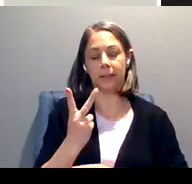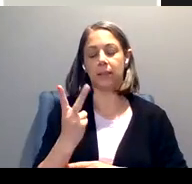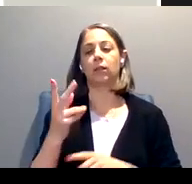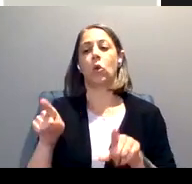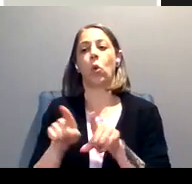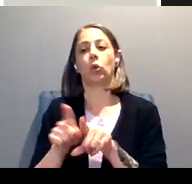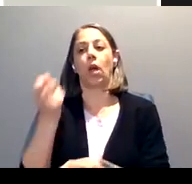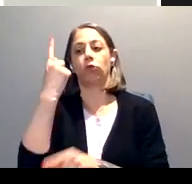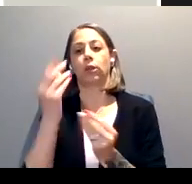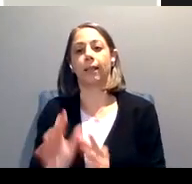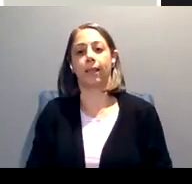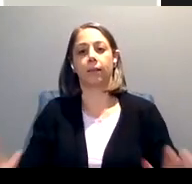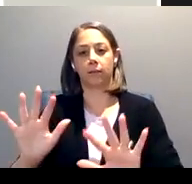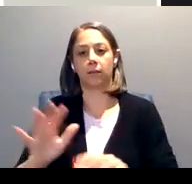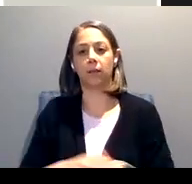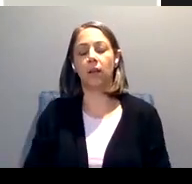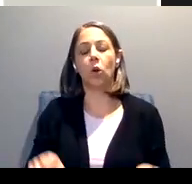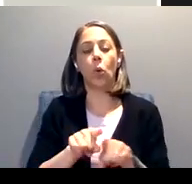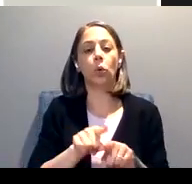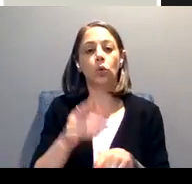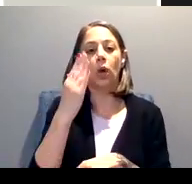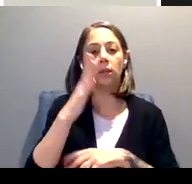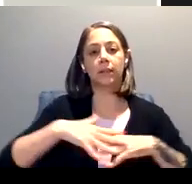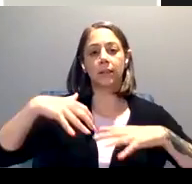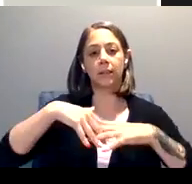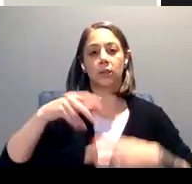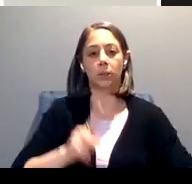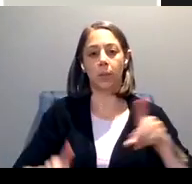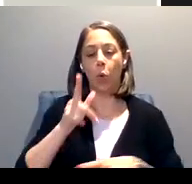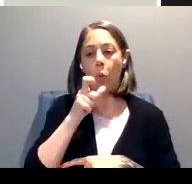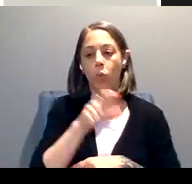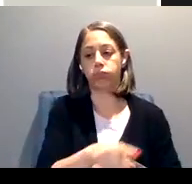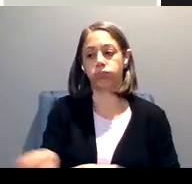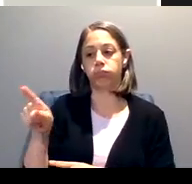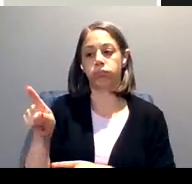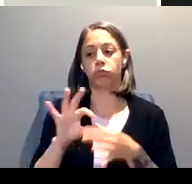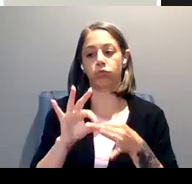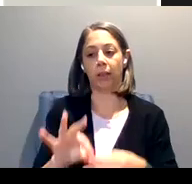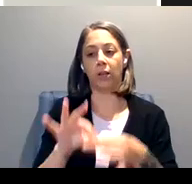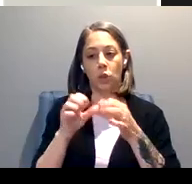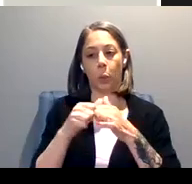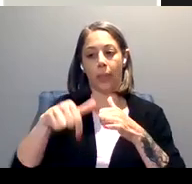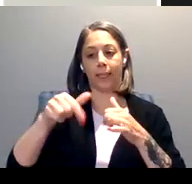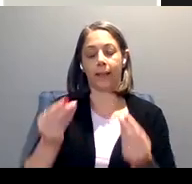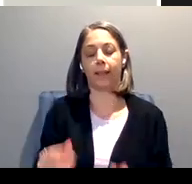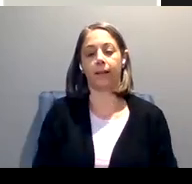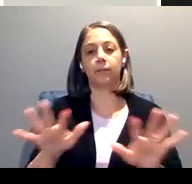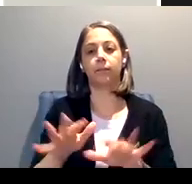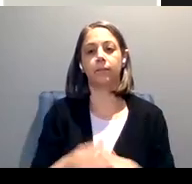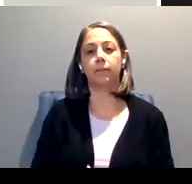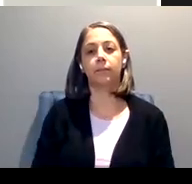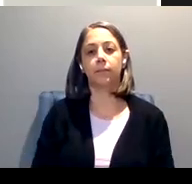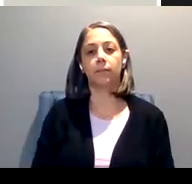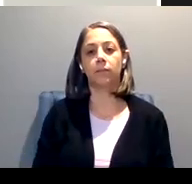understand land and acknowledge the Indigenous people who have relationships with this land.